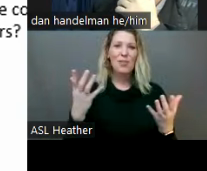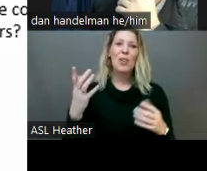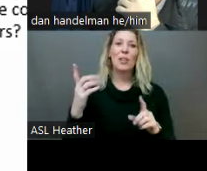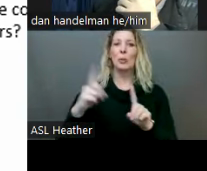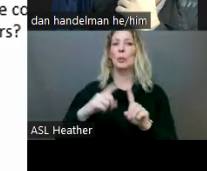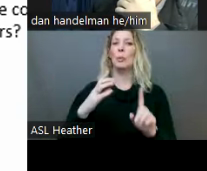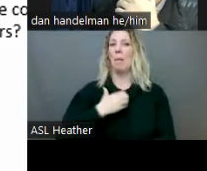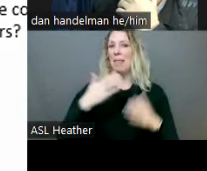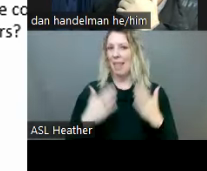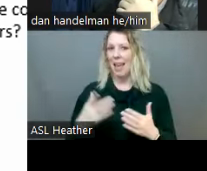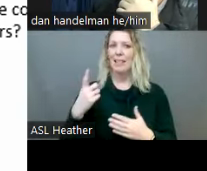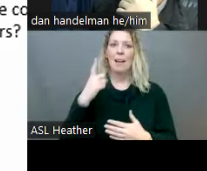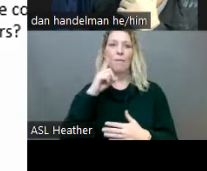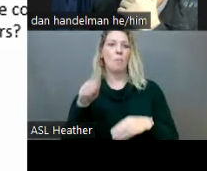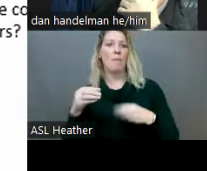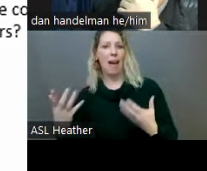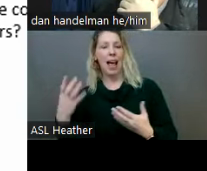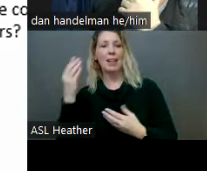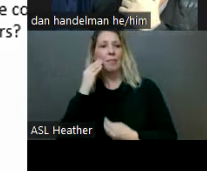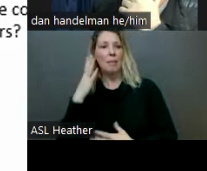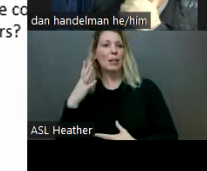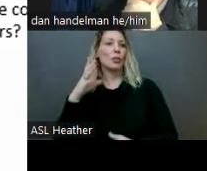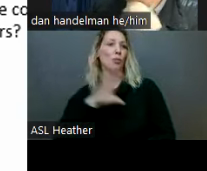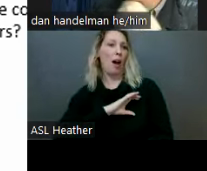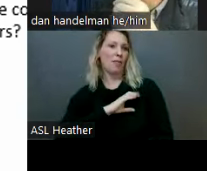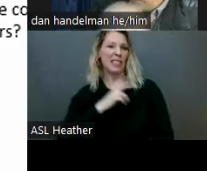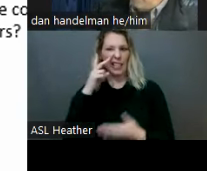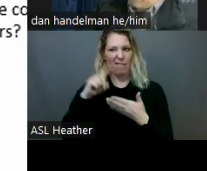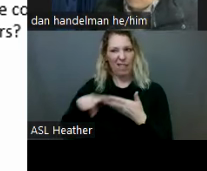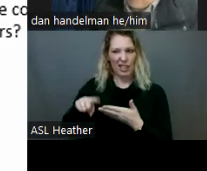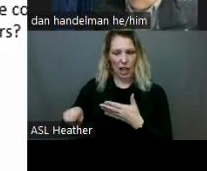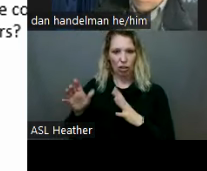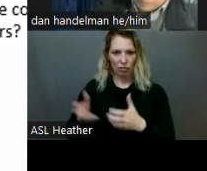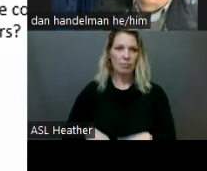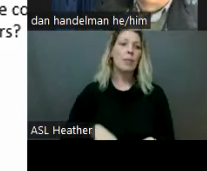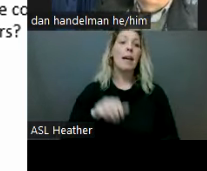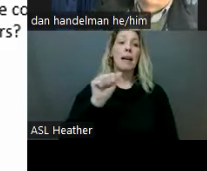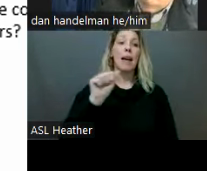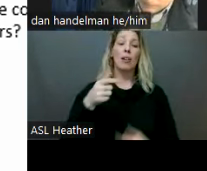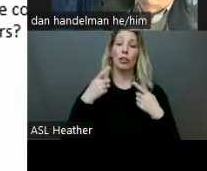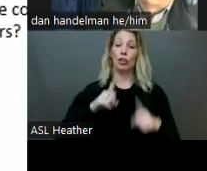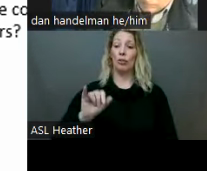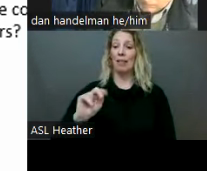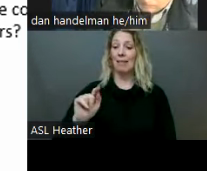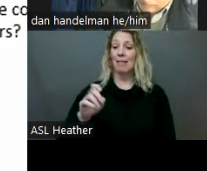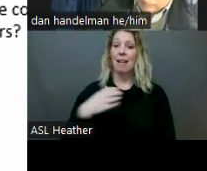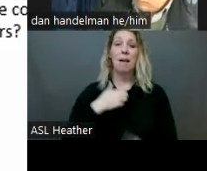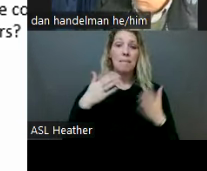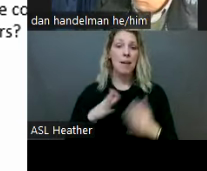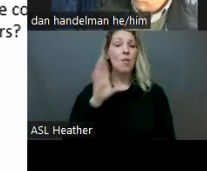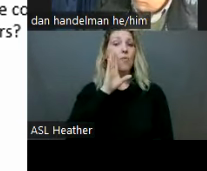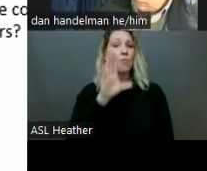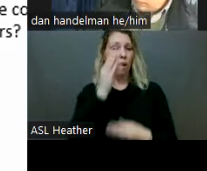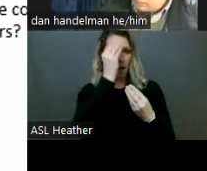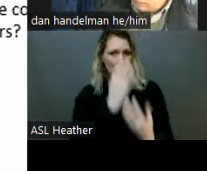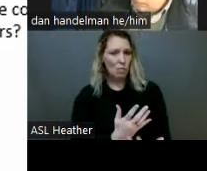complainants for providing information to officers, see investigations. A, during intake, the complainant shall be informed